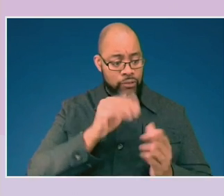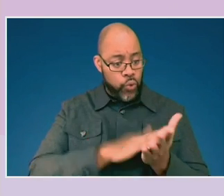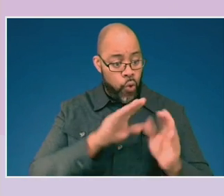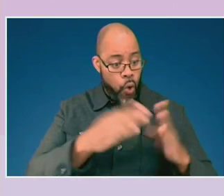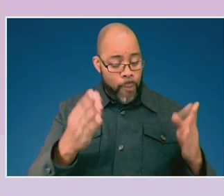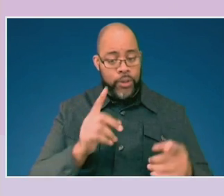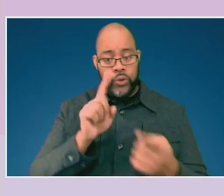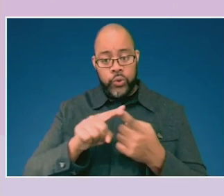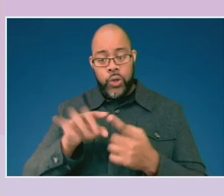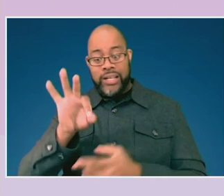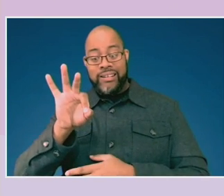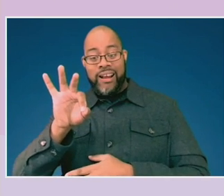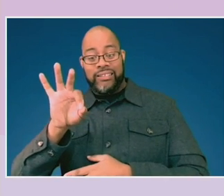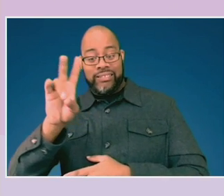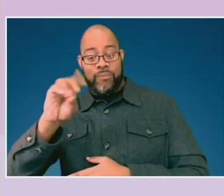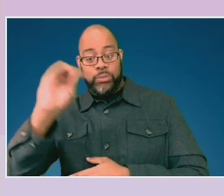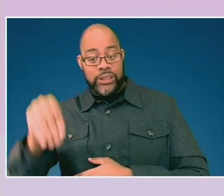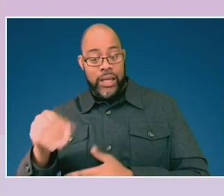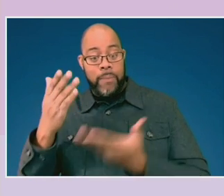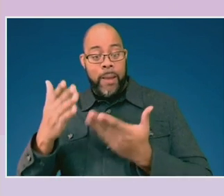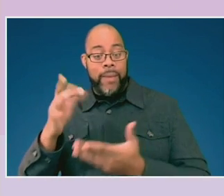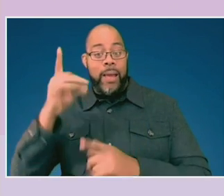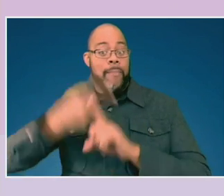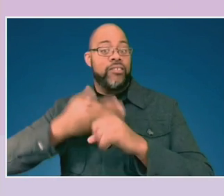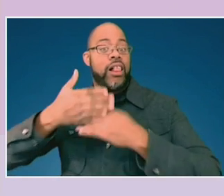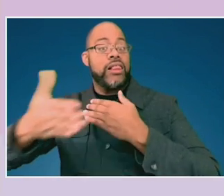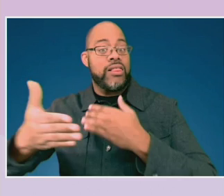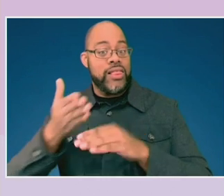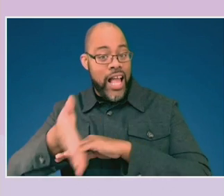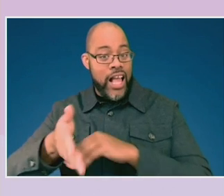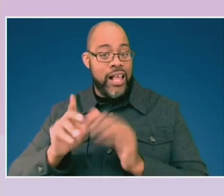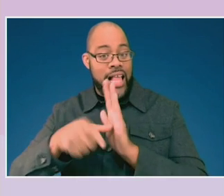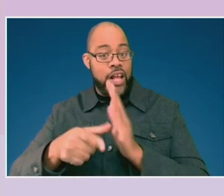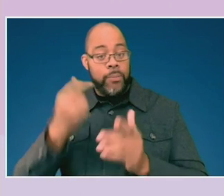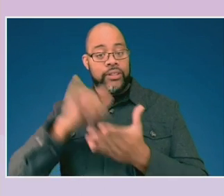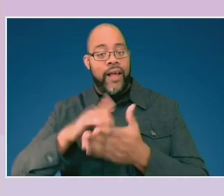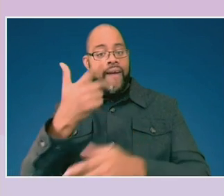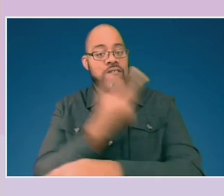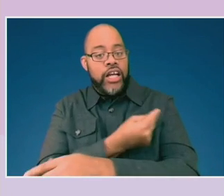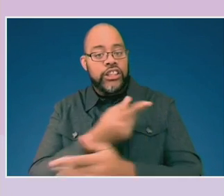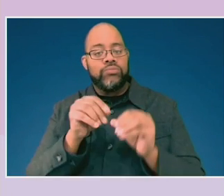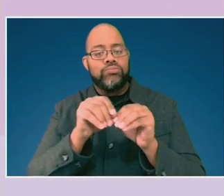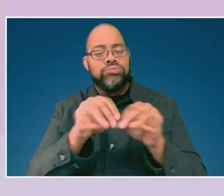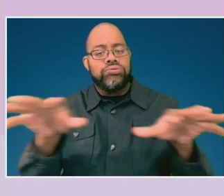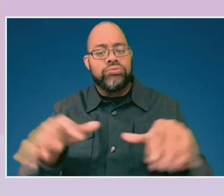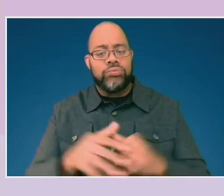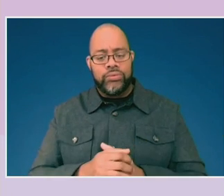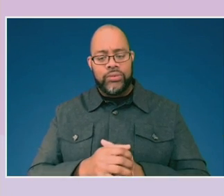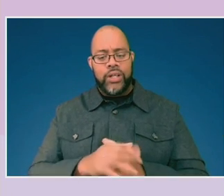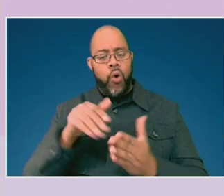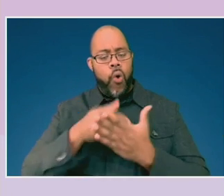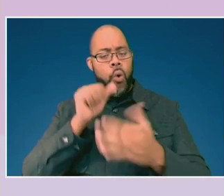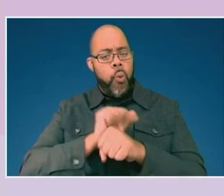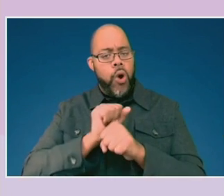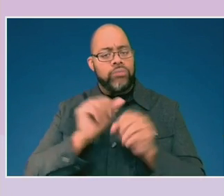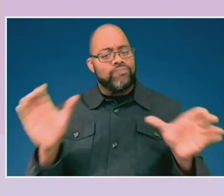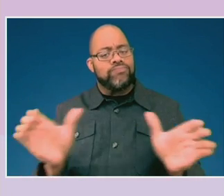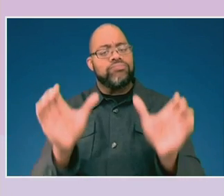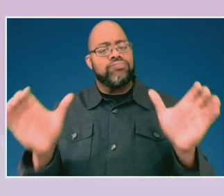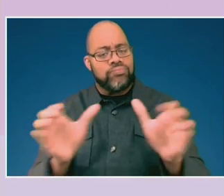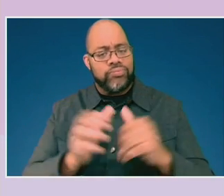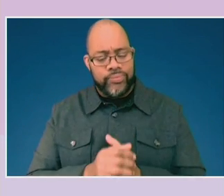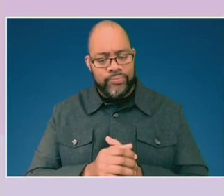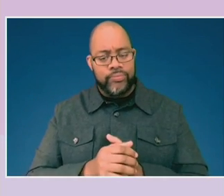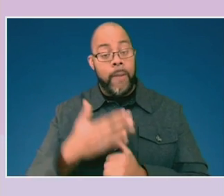to 97%, maybe 8 months later, because of the vaccination distribution and all the work that was done. So my